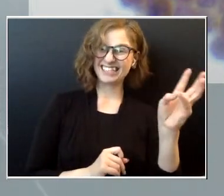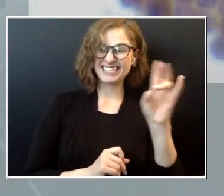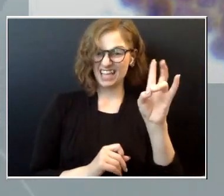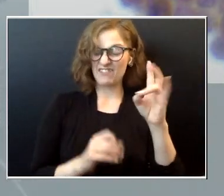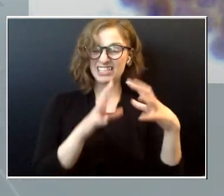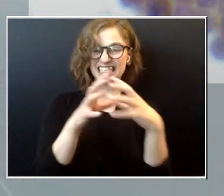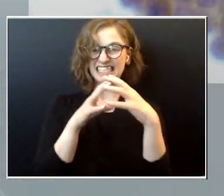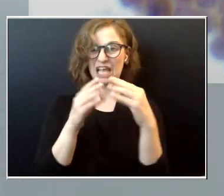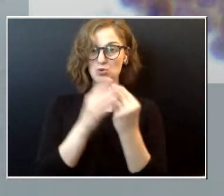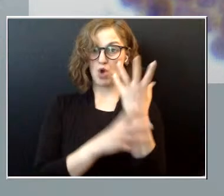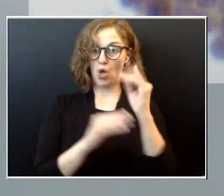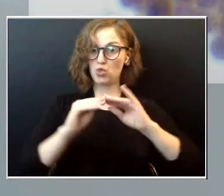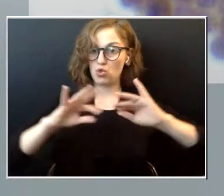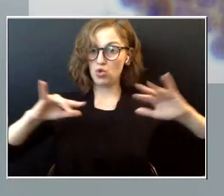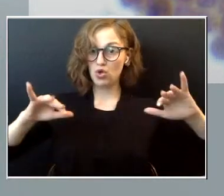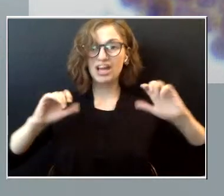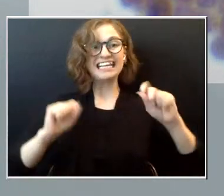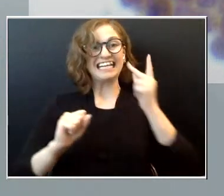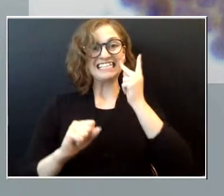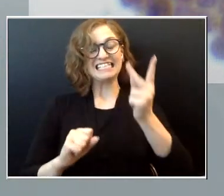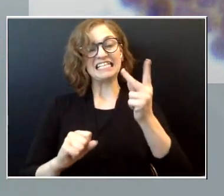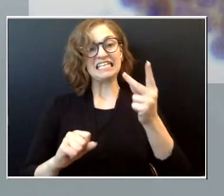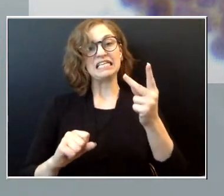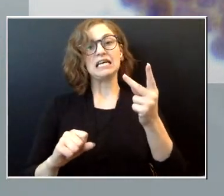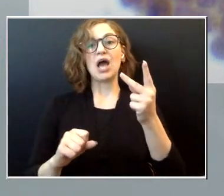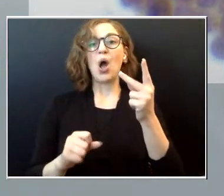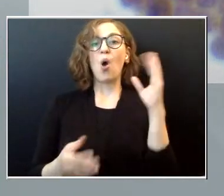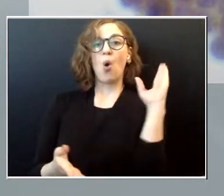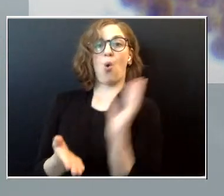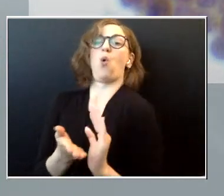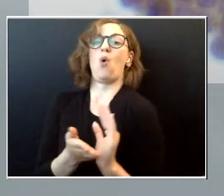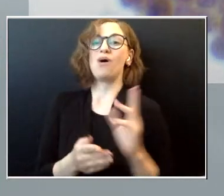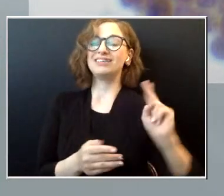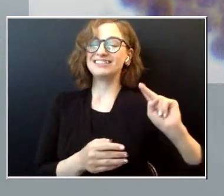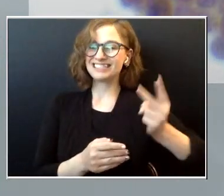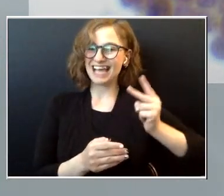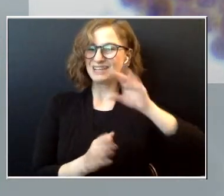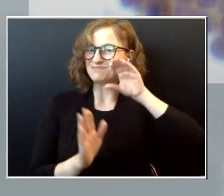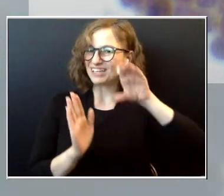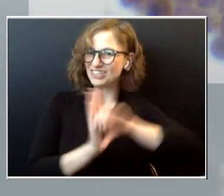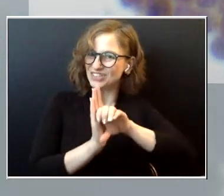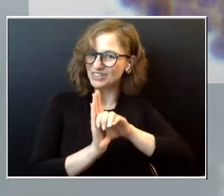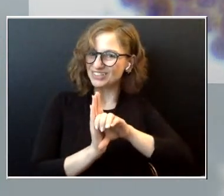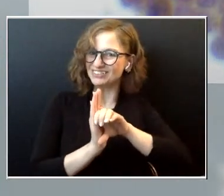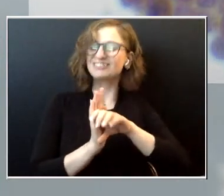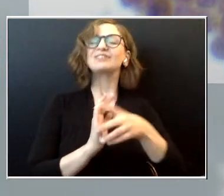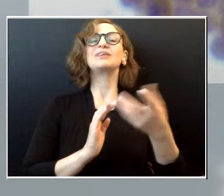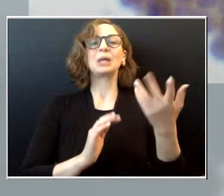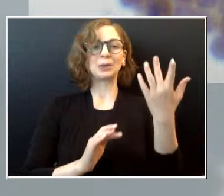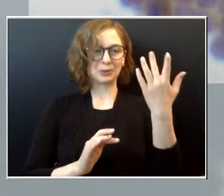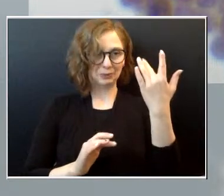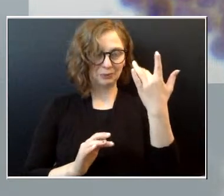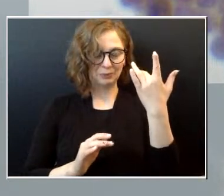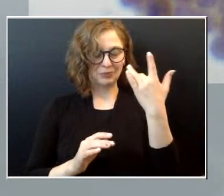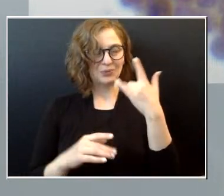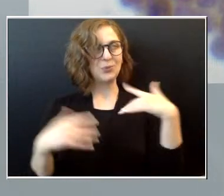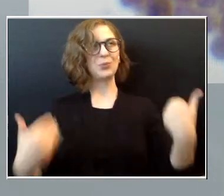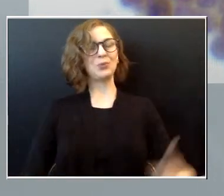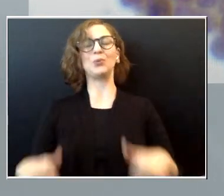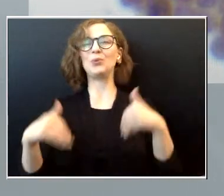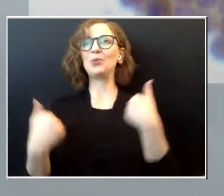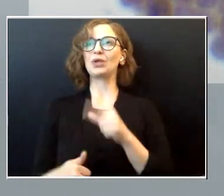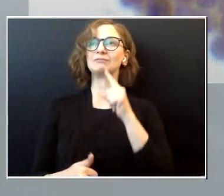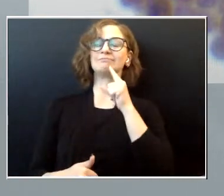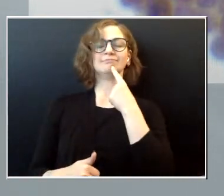there is a lot fewer brown spots on the second picture, and that's because she had a dramatic reduction in